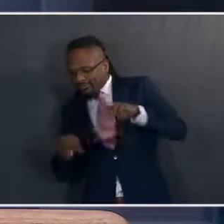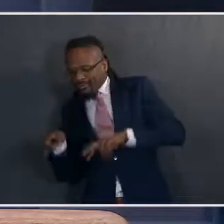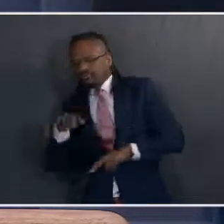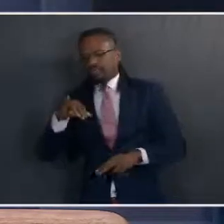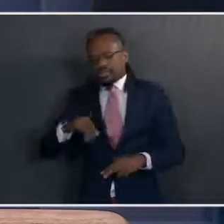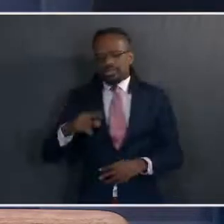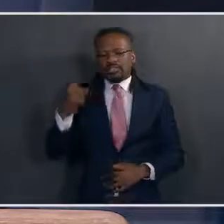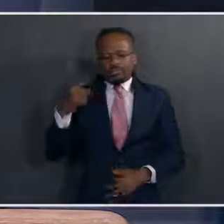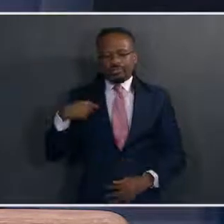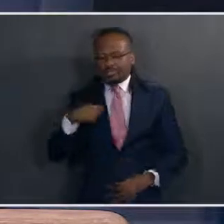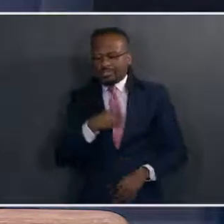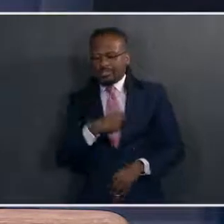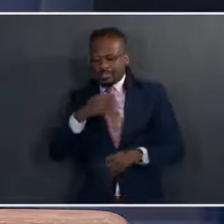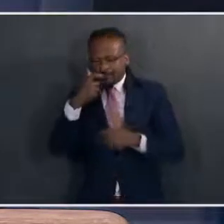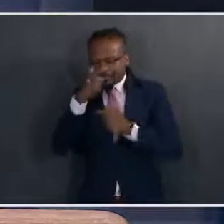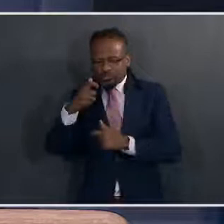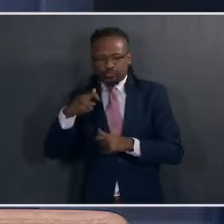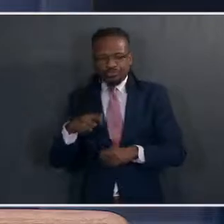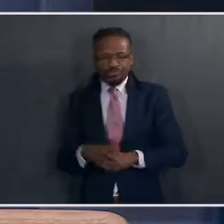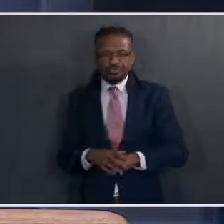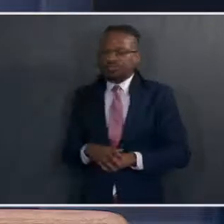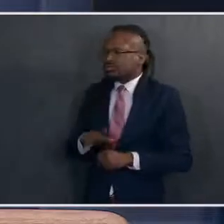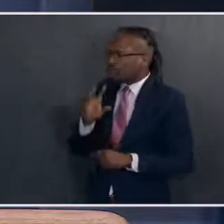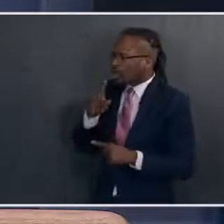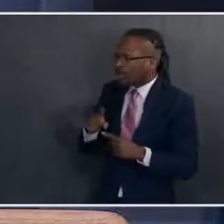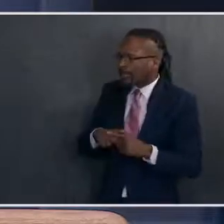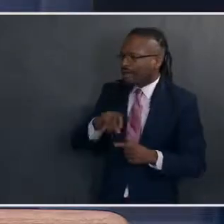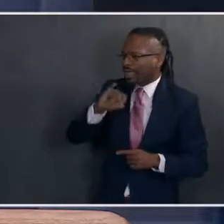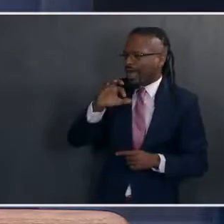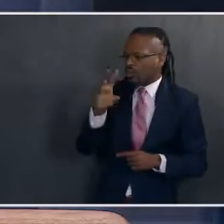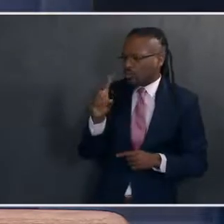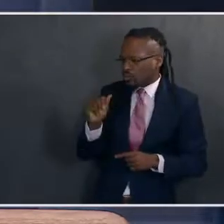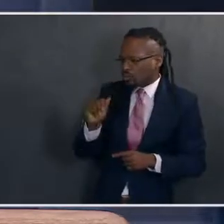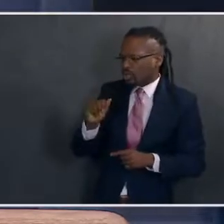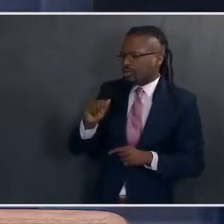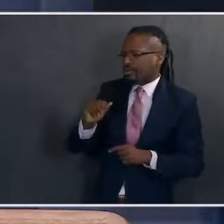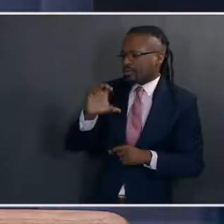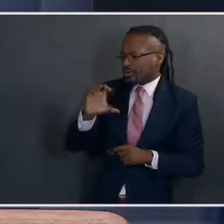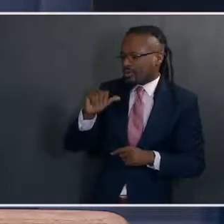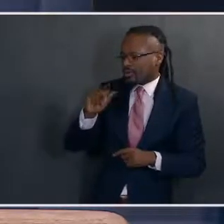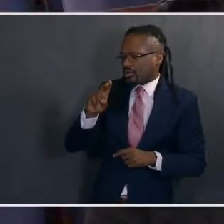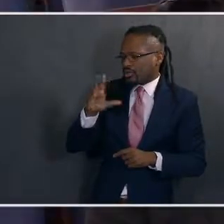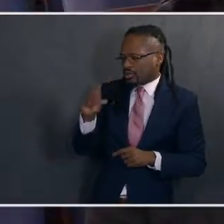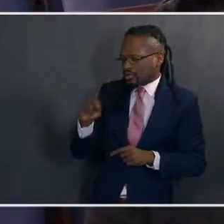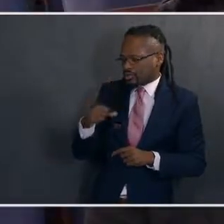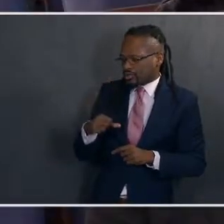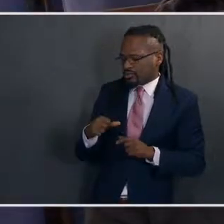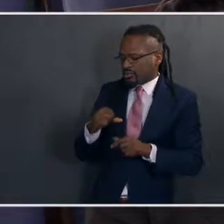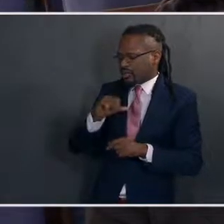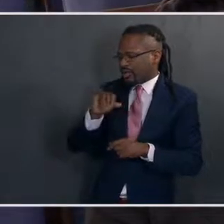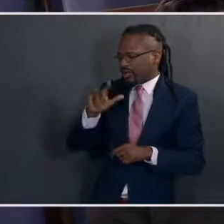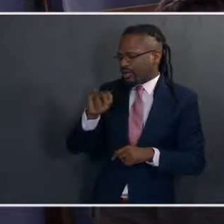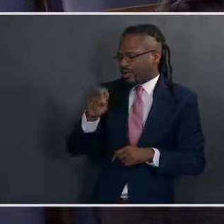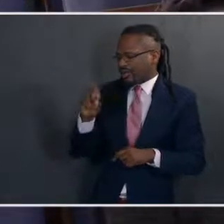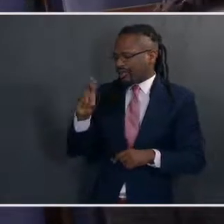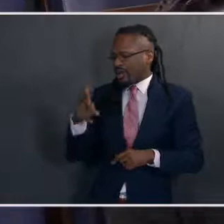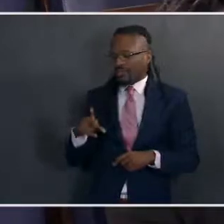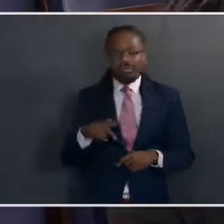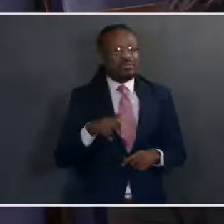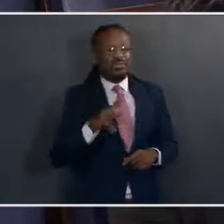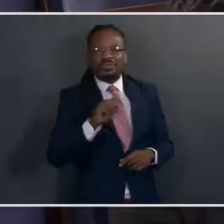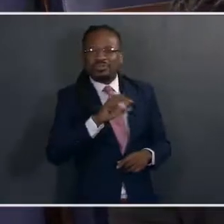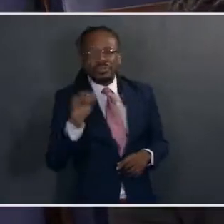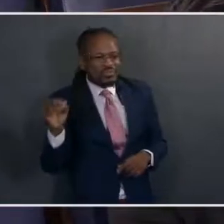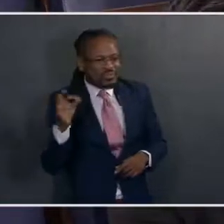Go ahead, Jennifer. Have you guys been talking at all about the Iowa caucuses or the lineup for the next Too presidential? soon, Jennifer, too So soon. no